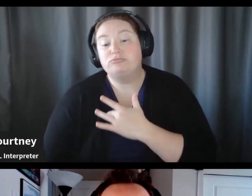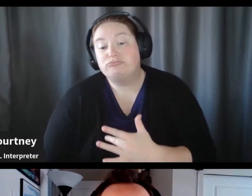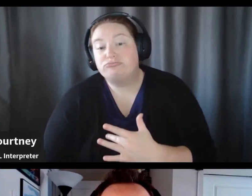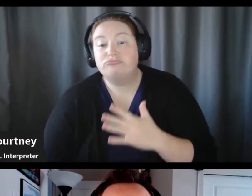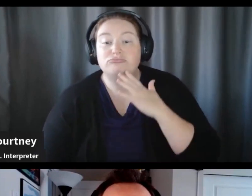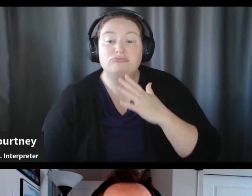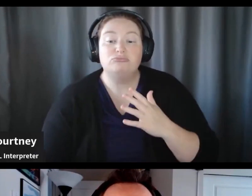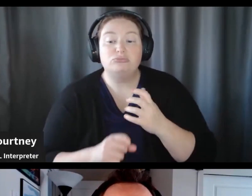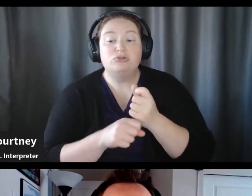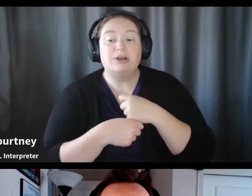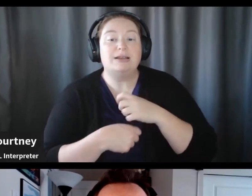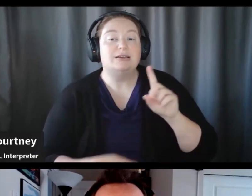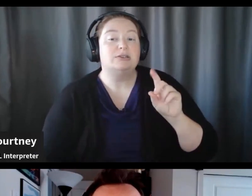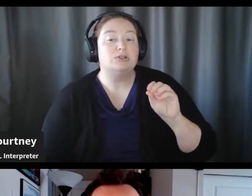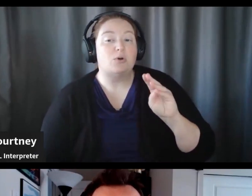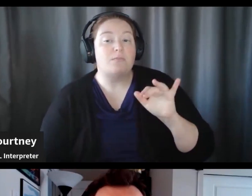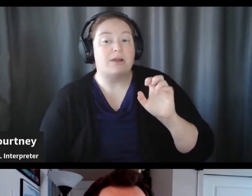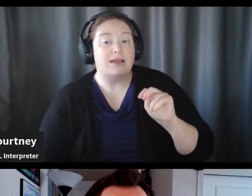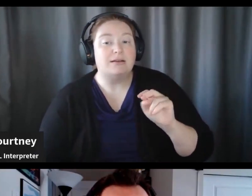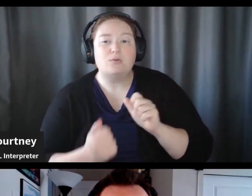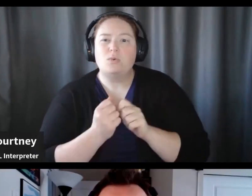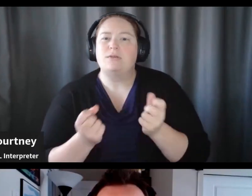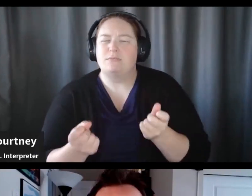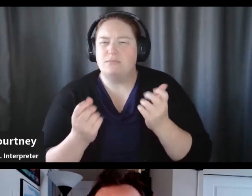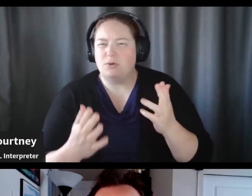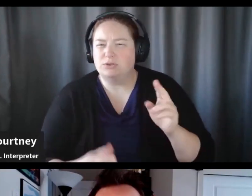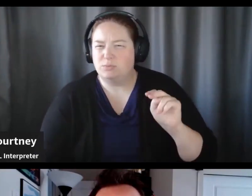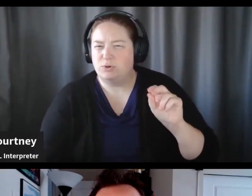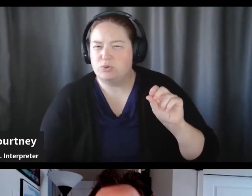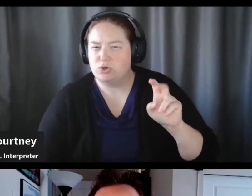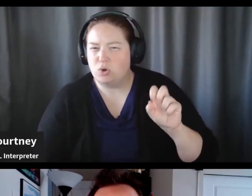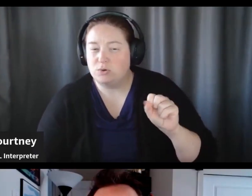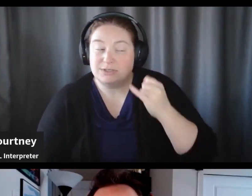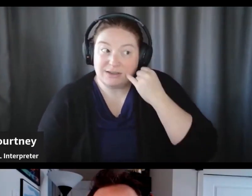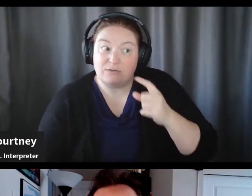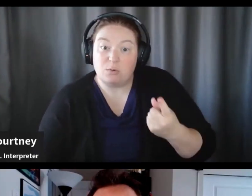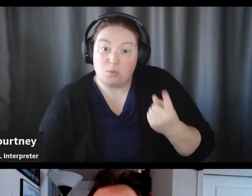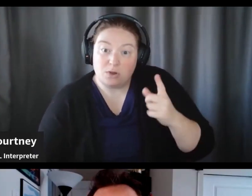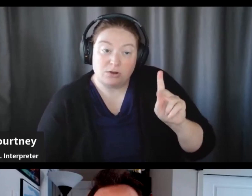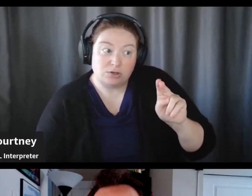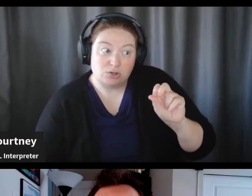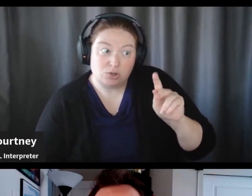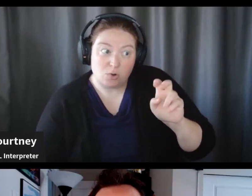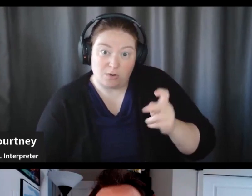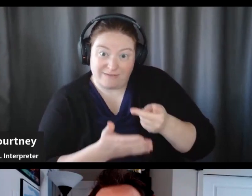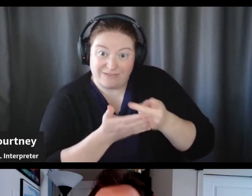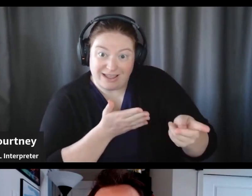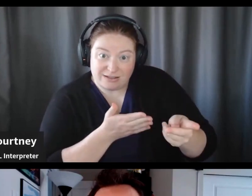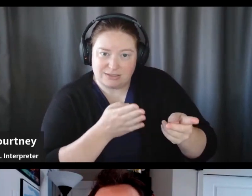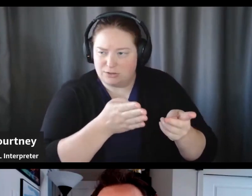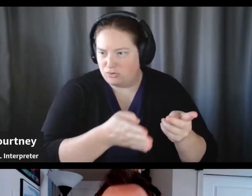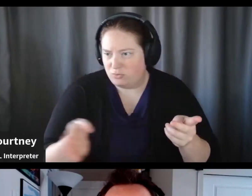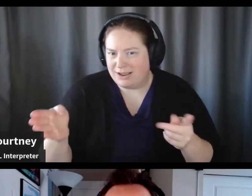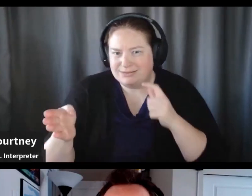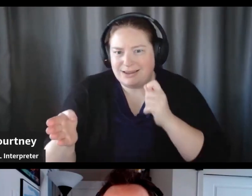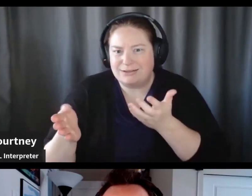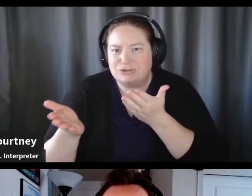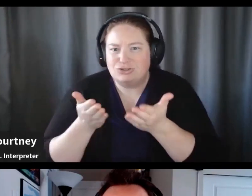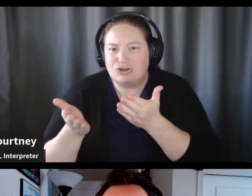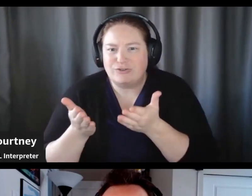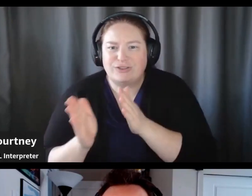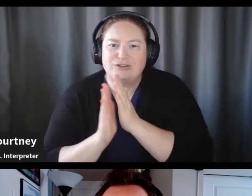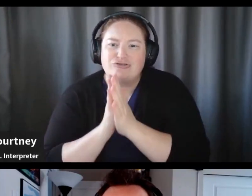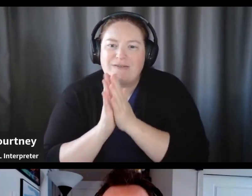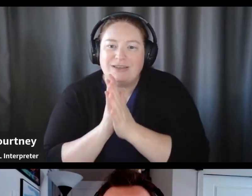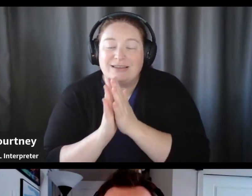a domain with multiple nodes, assuming that if one node fails, the rest can sort of serve the traffic. They'll keep multiple copies